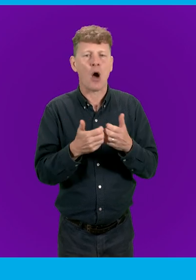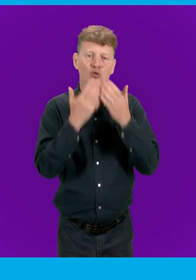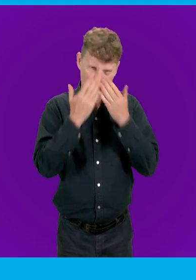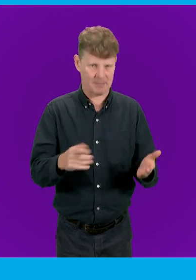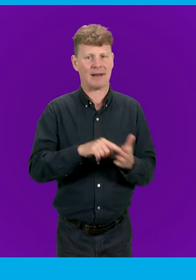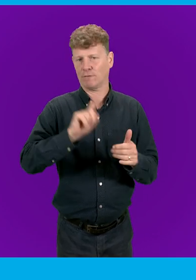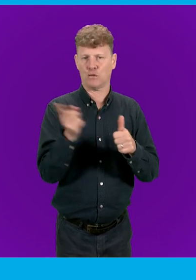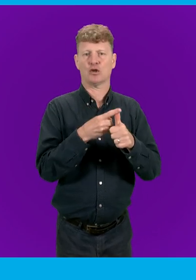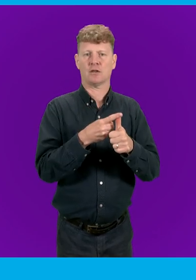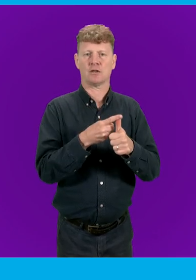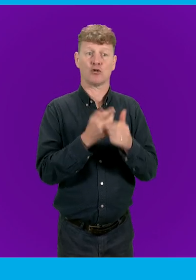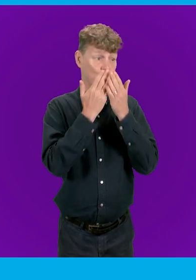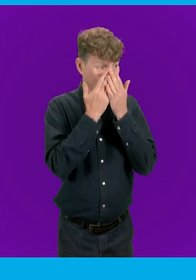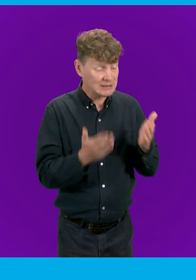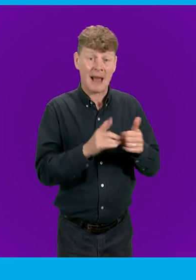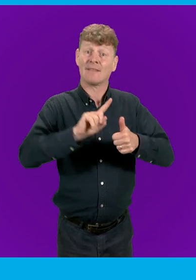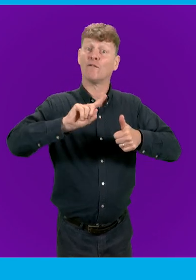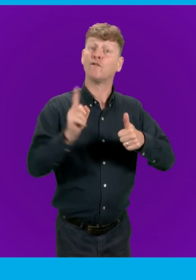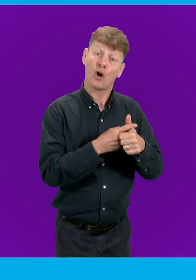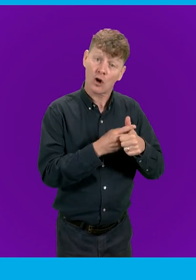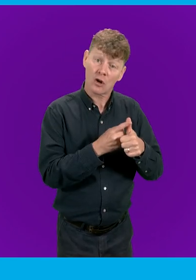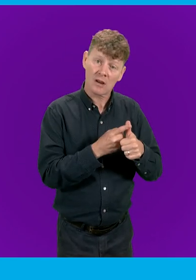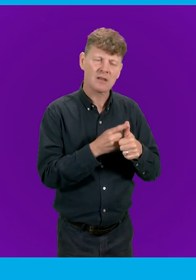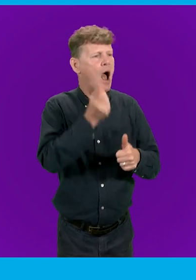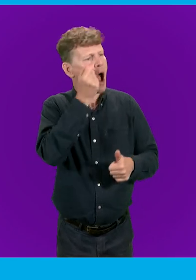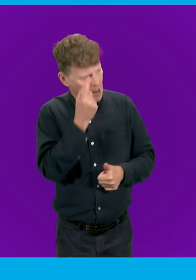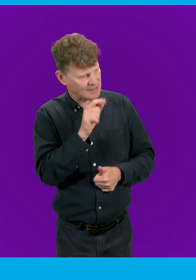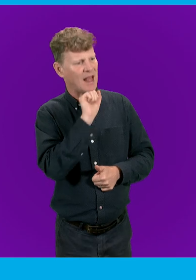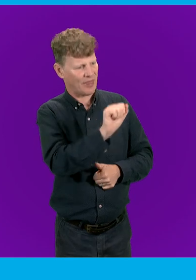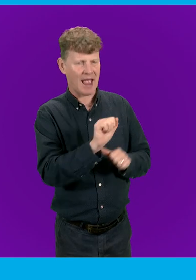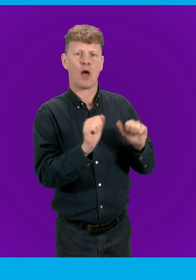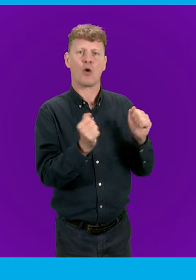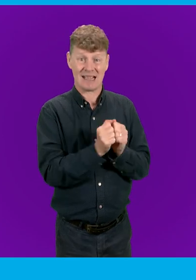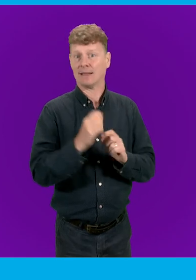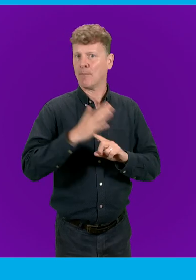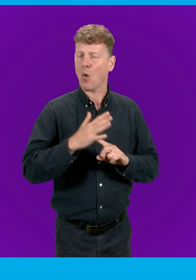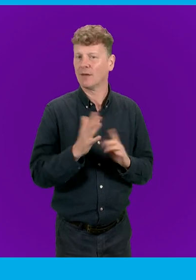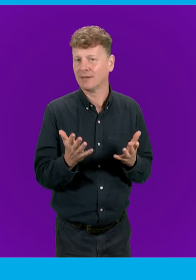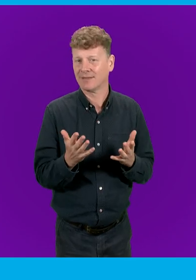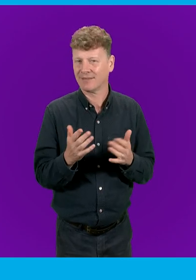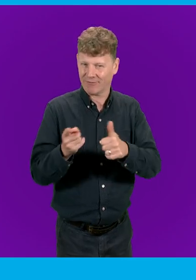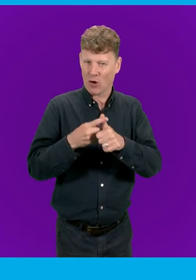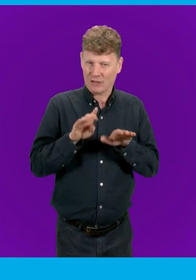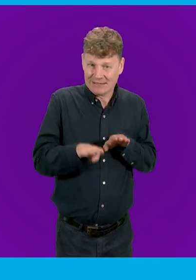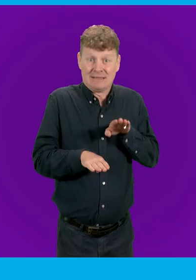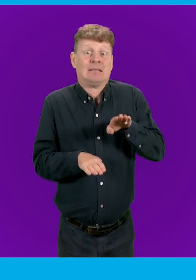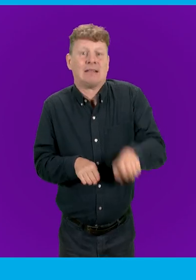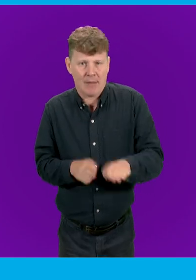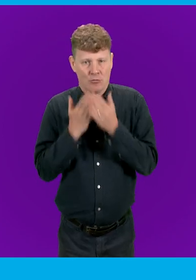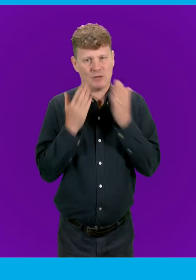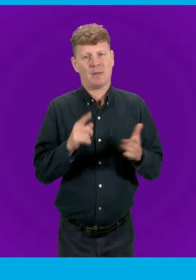somebody, you understand that their consent is important. So I think that's one of the things you just